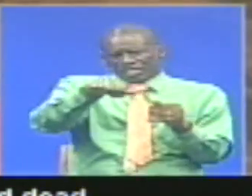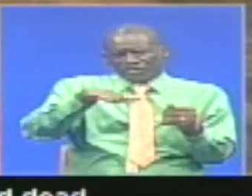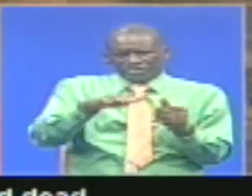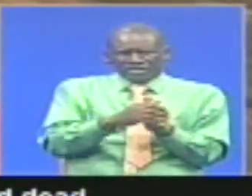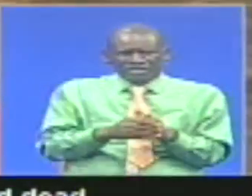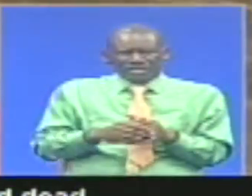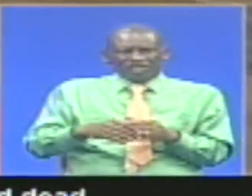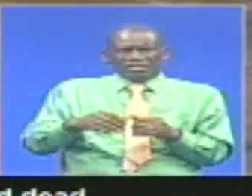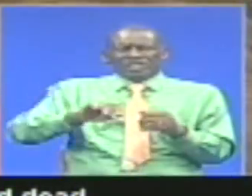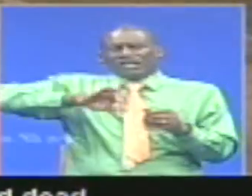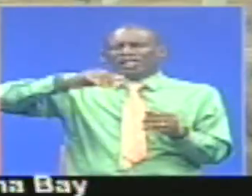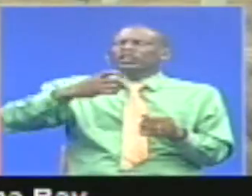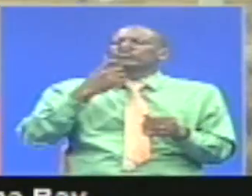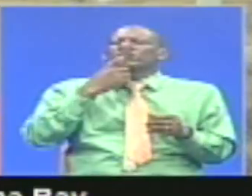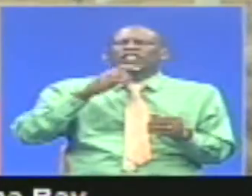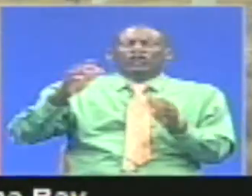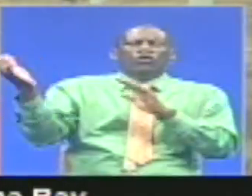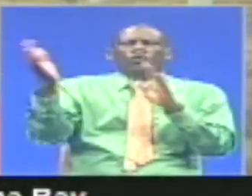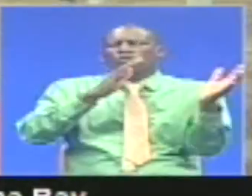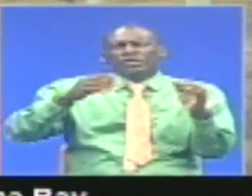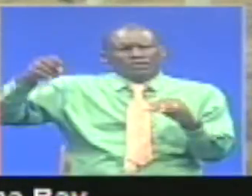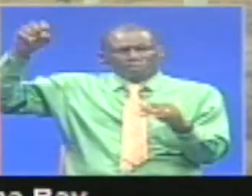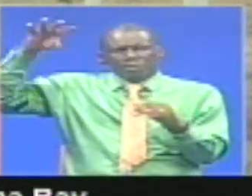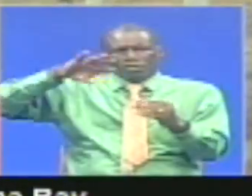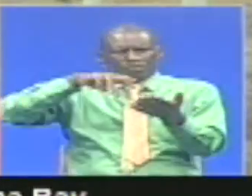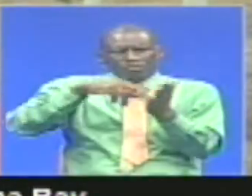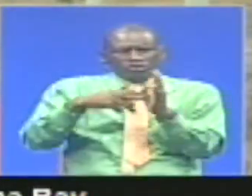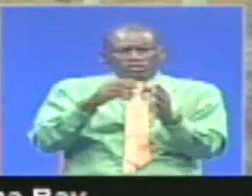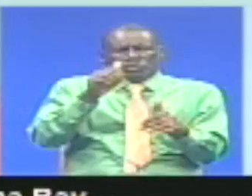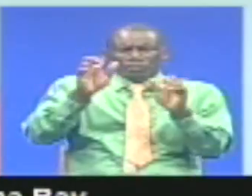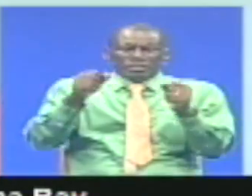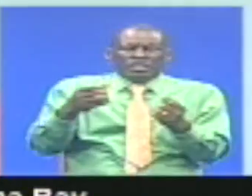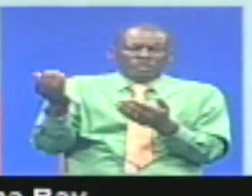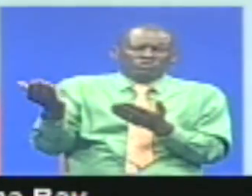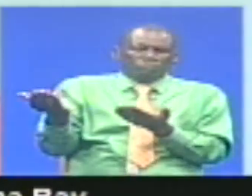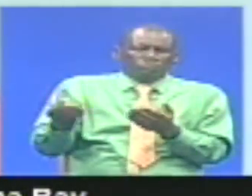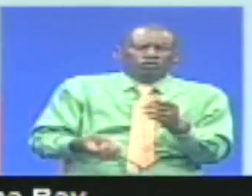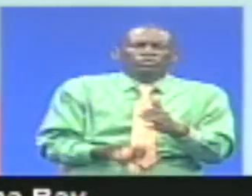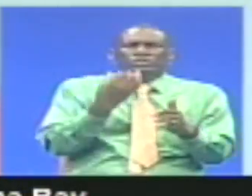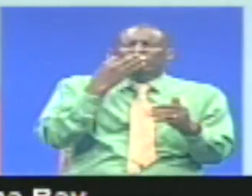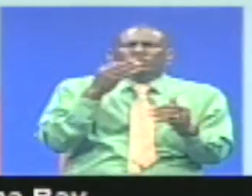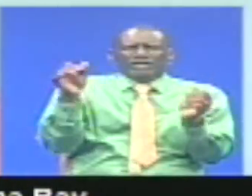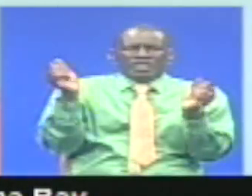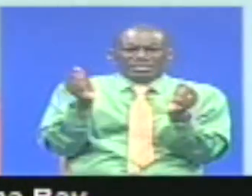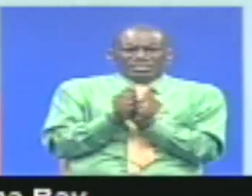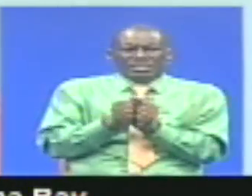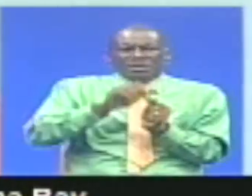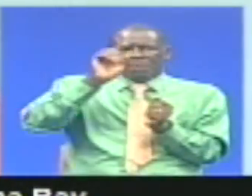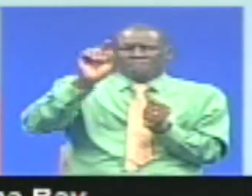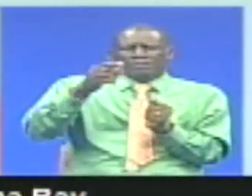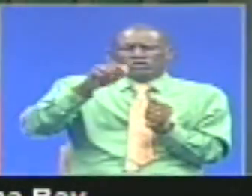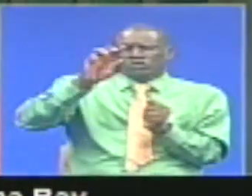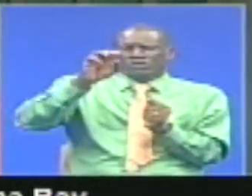The Lake Turkana Wind Power Project, which has a capacity of 310 megawatts, is rearing to go. For the next 5 days